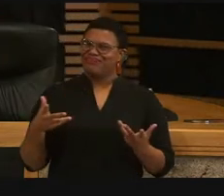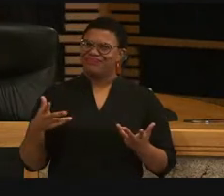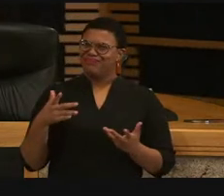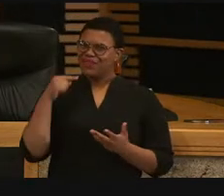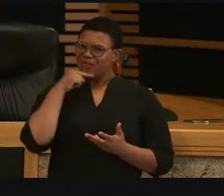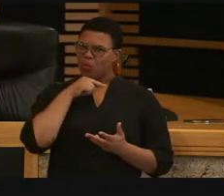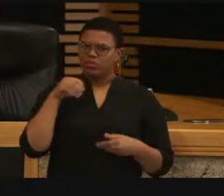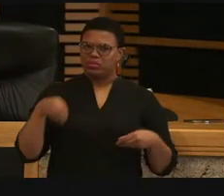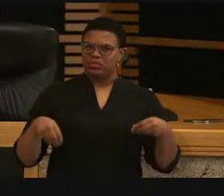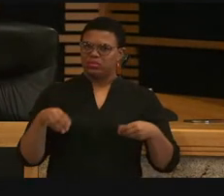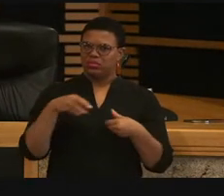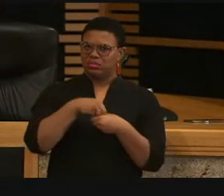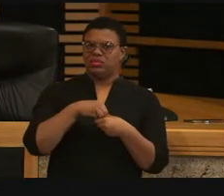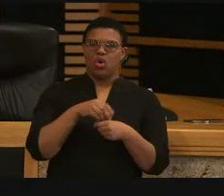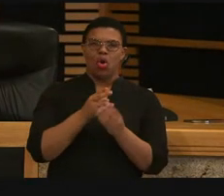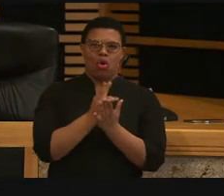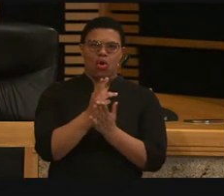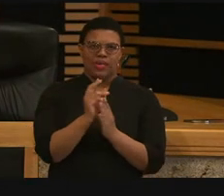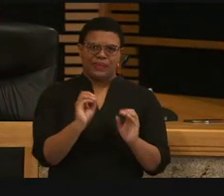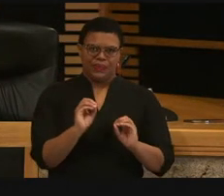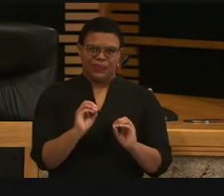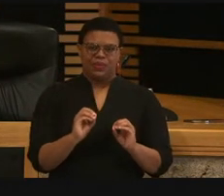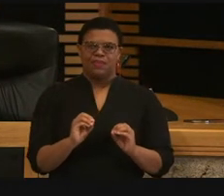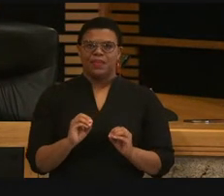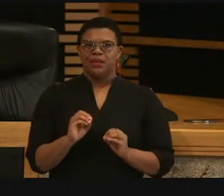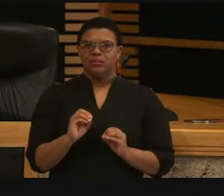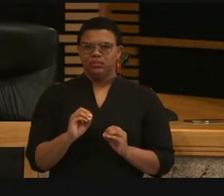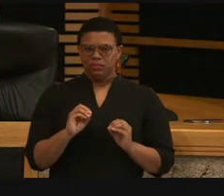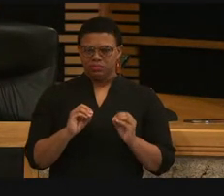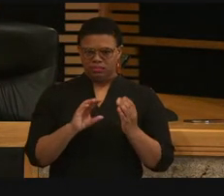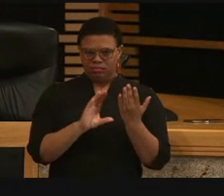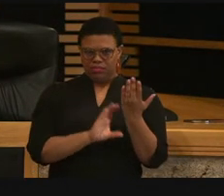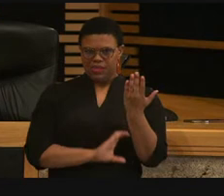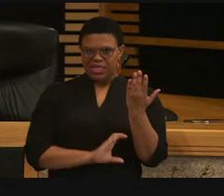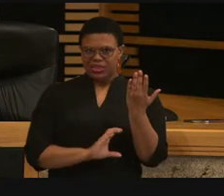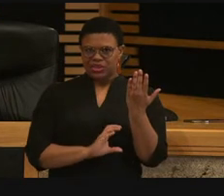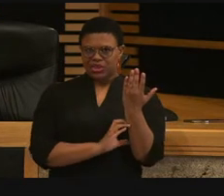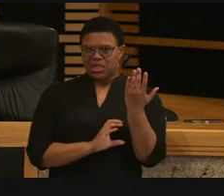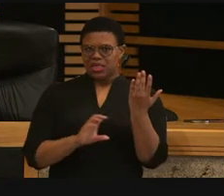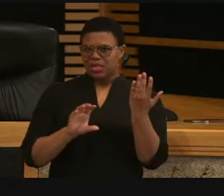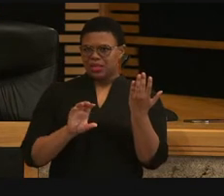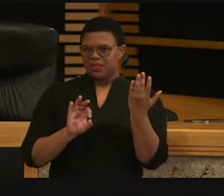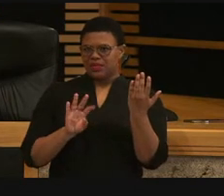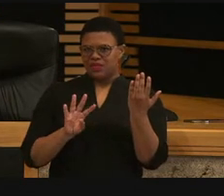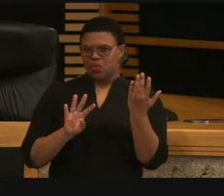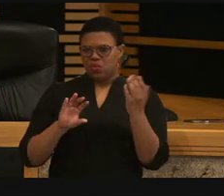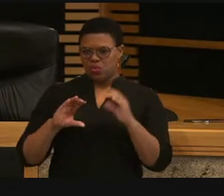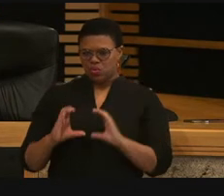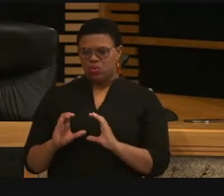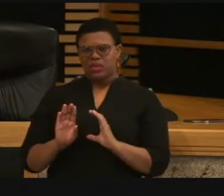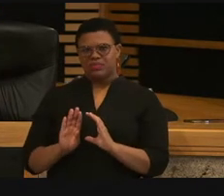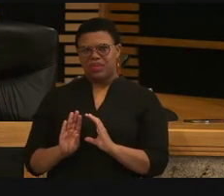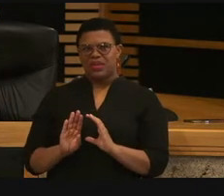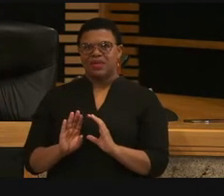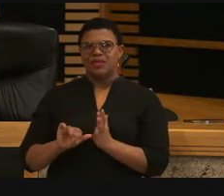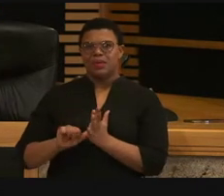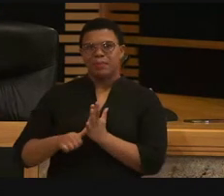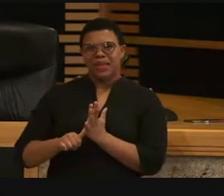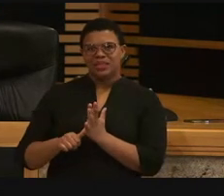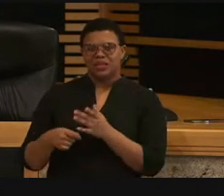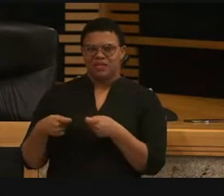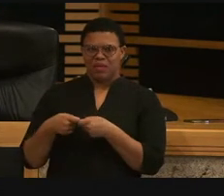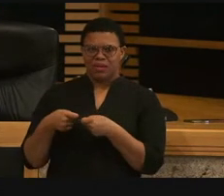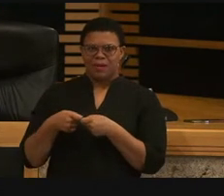fraud and dishonesty. Section 37D, subsection 1B, 2 of the Pension Funds Act